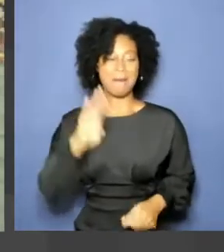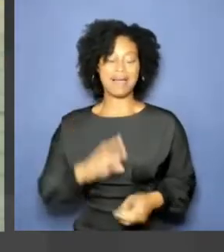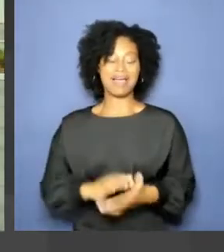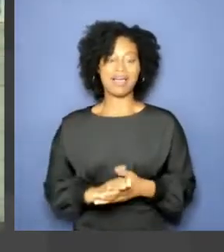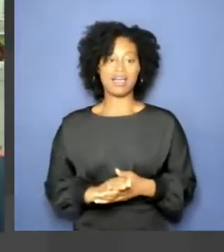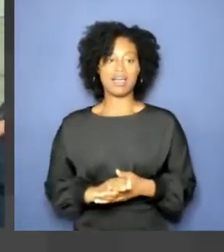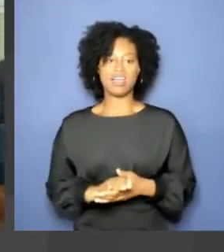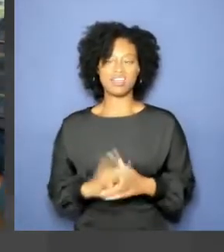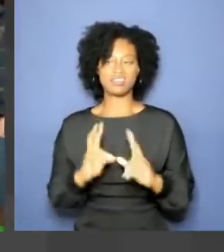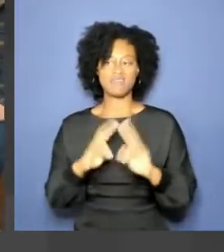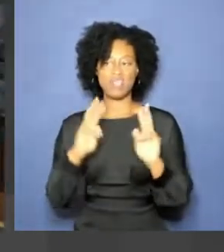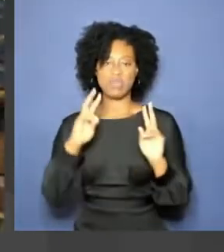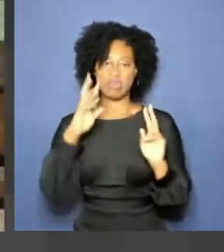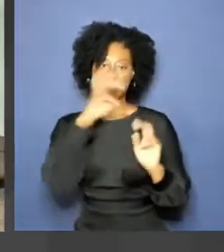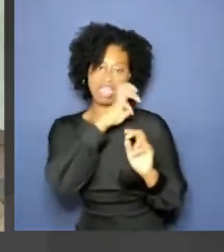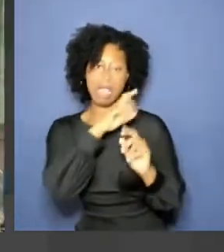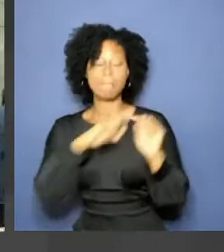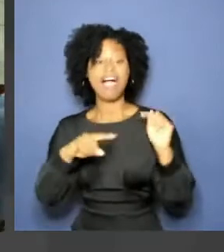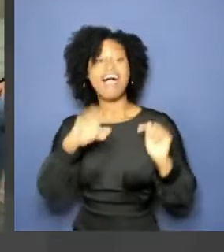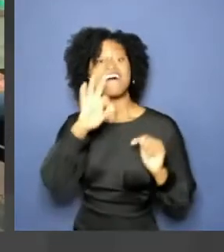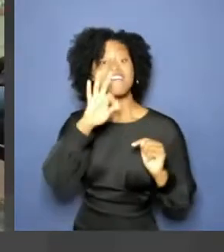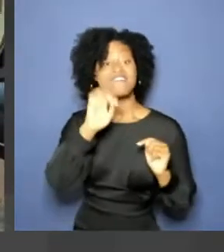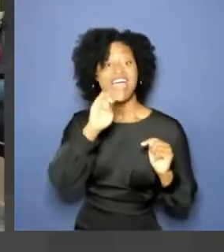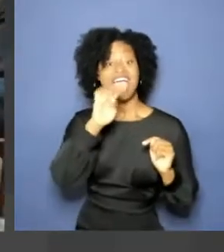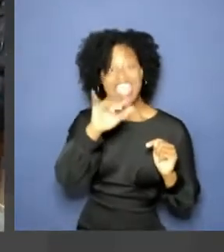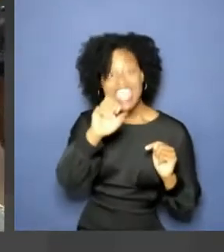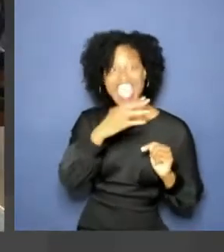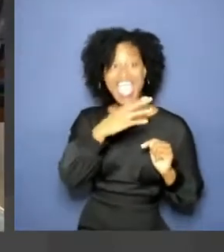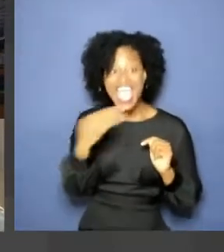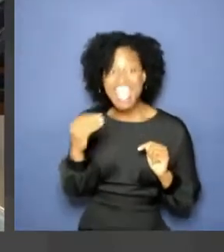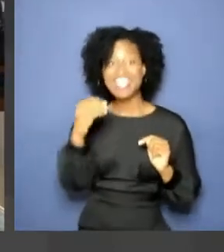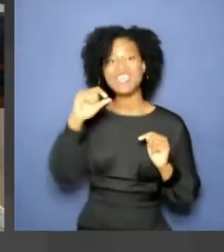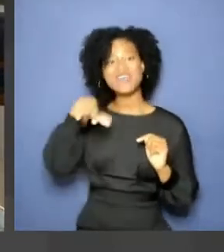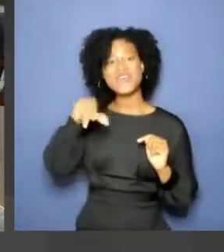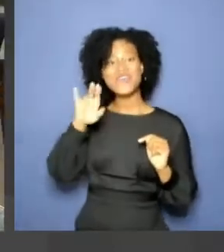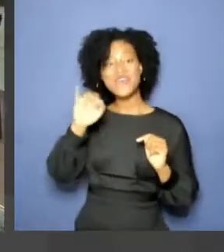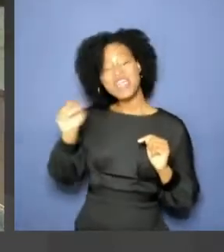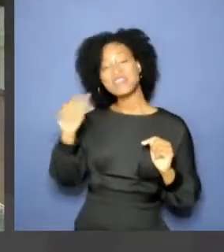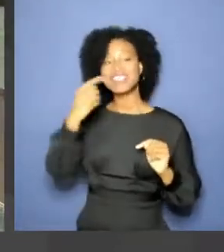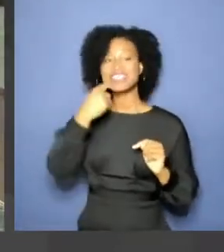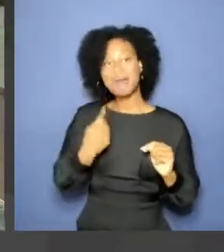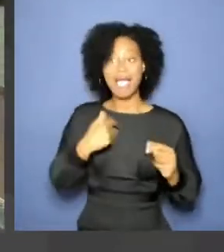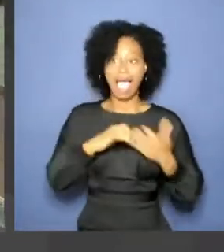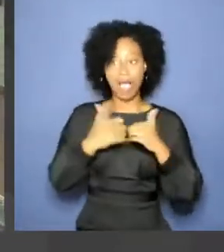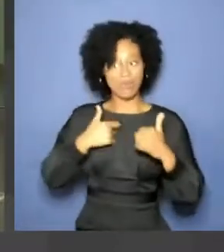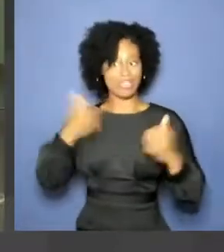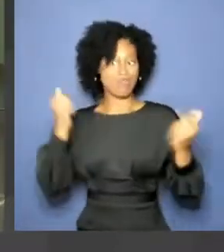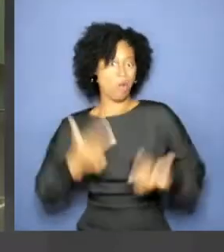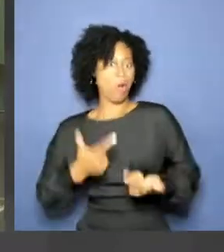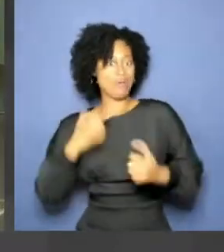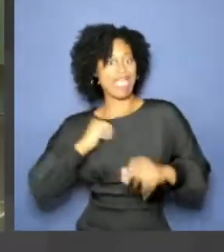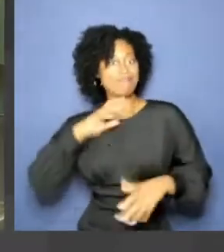weird. Fanny and Quinn are here to tell us all about how we can all become creators. Hi, Fanny and Quinn. Hello,